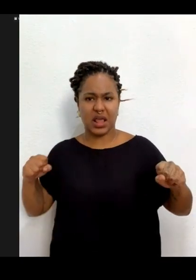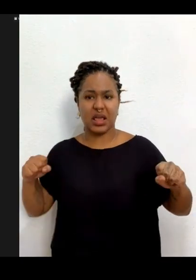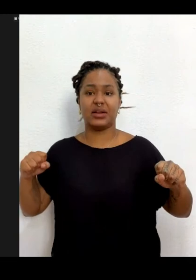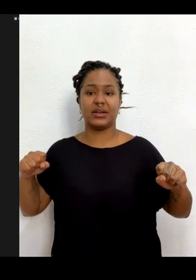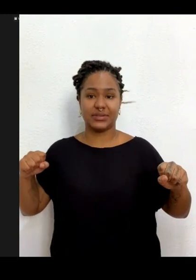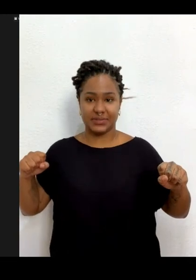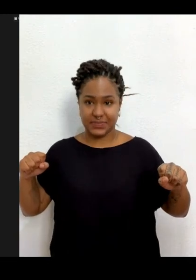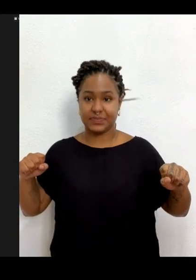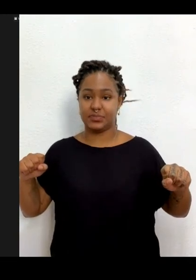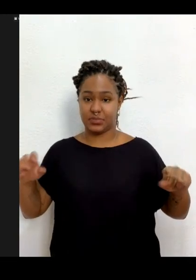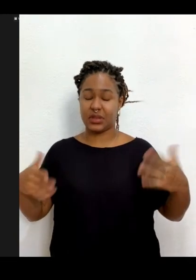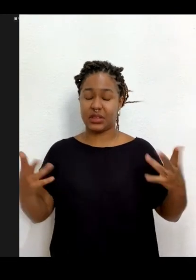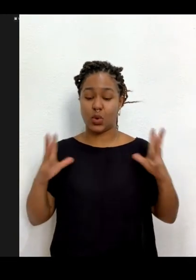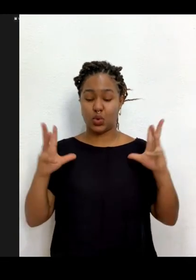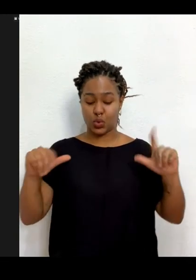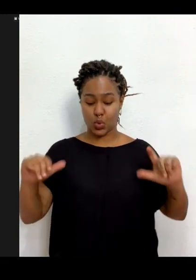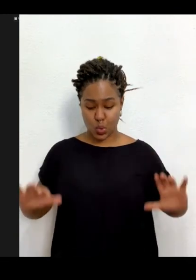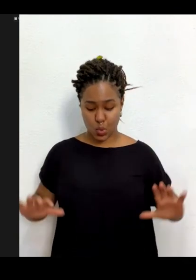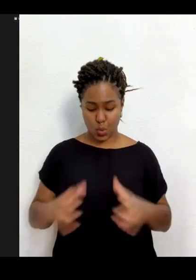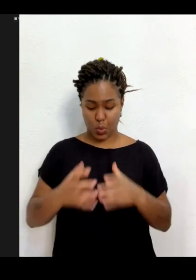um foreign